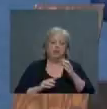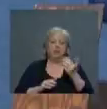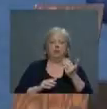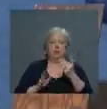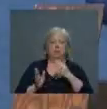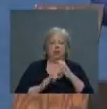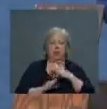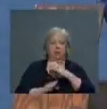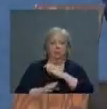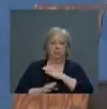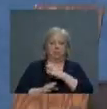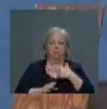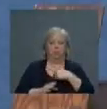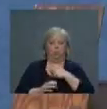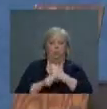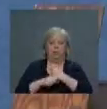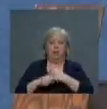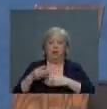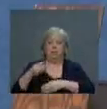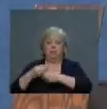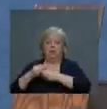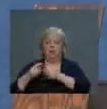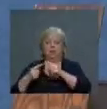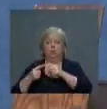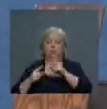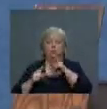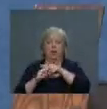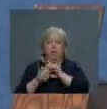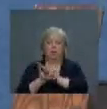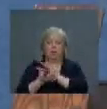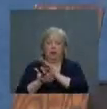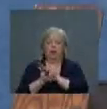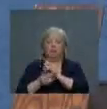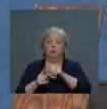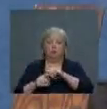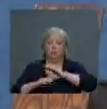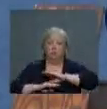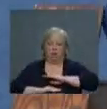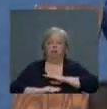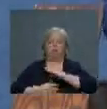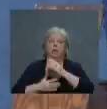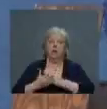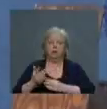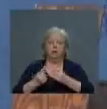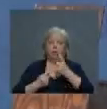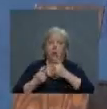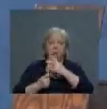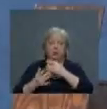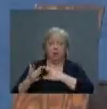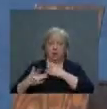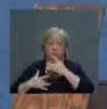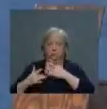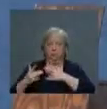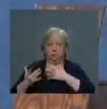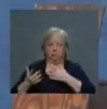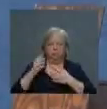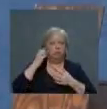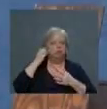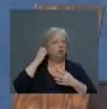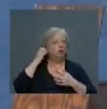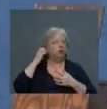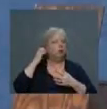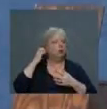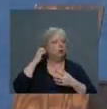we made some actual amendments to the application to meet some questions and concerns, one of which is now they